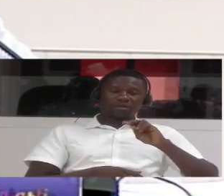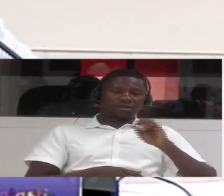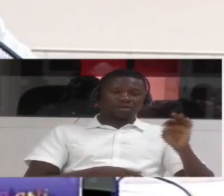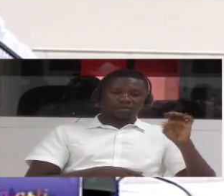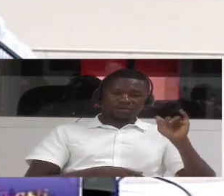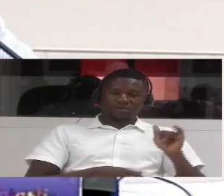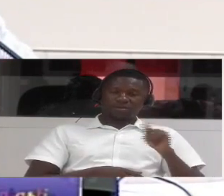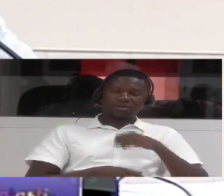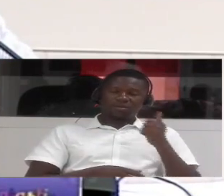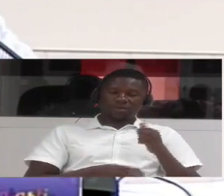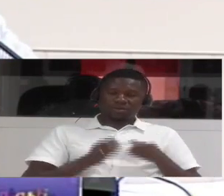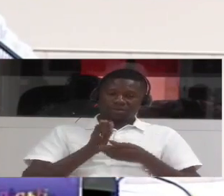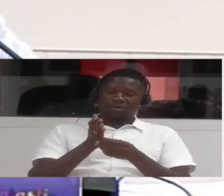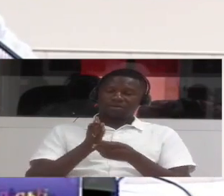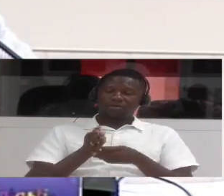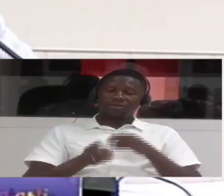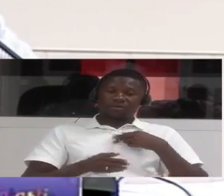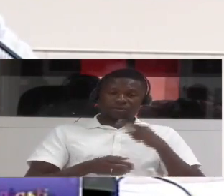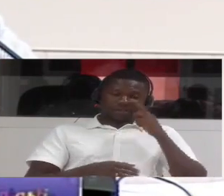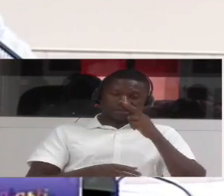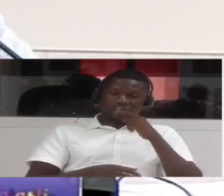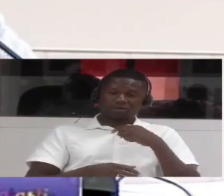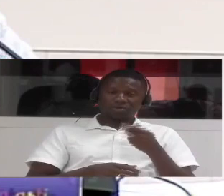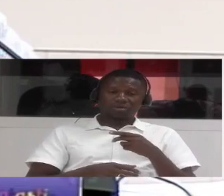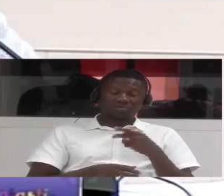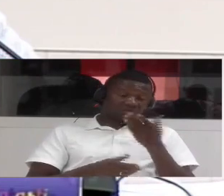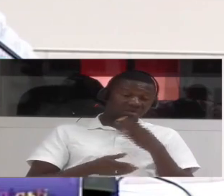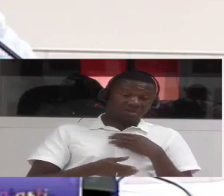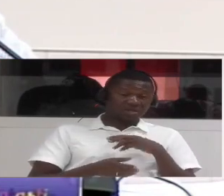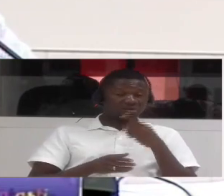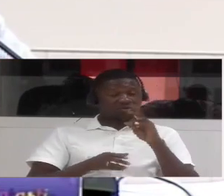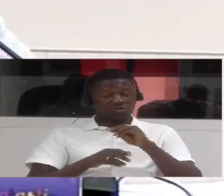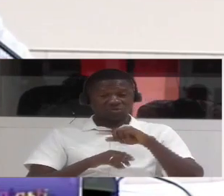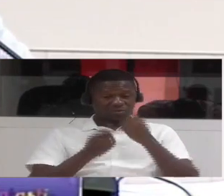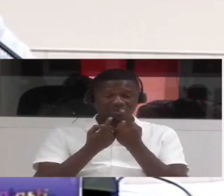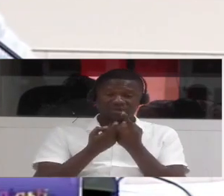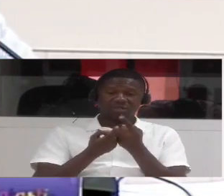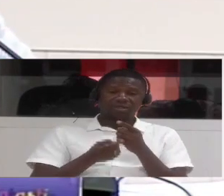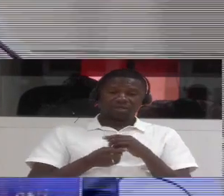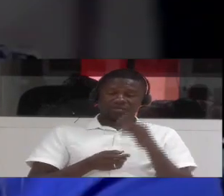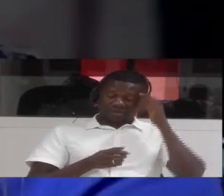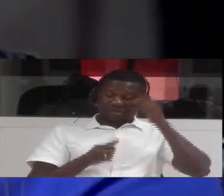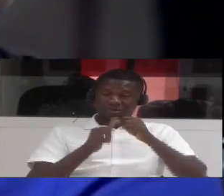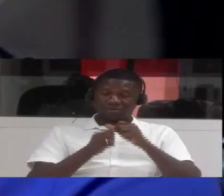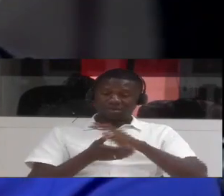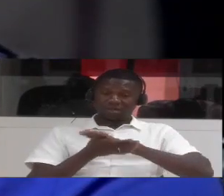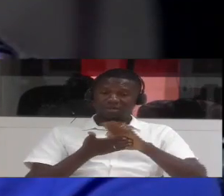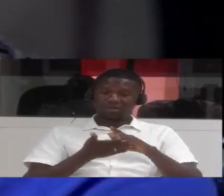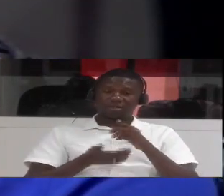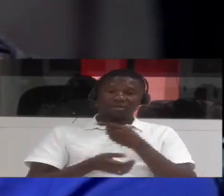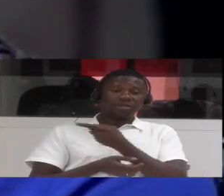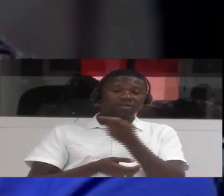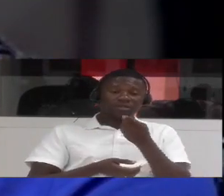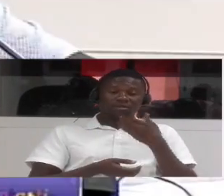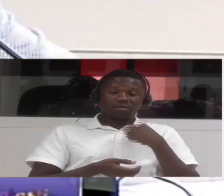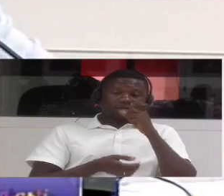were being tried on allegations of fraud, I think, if I remember quite well. And then, so this